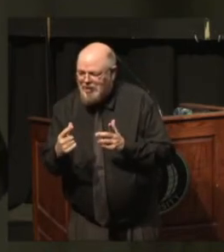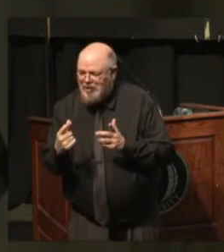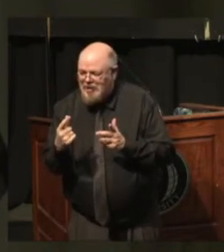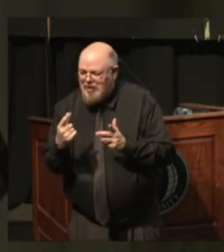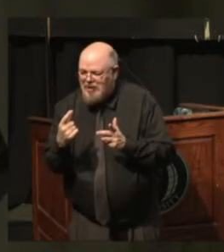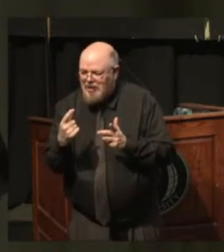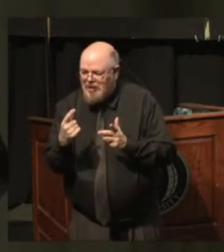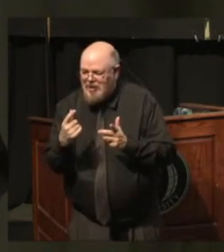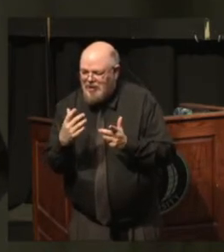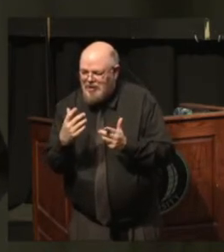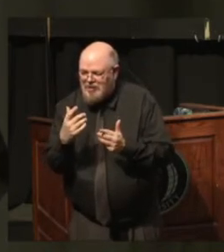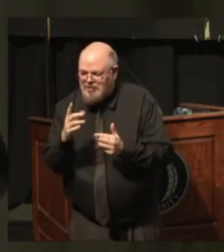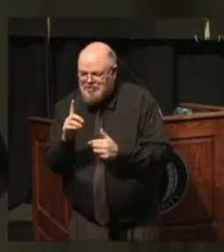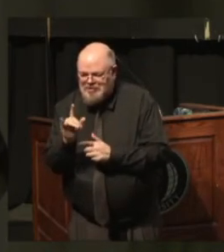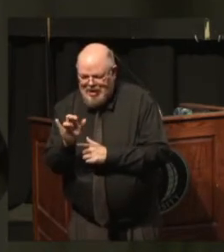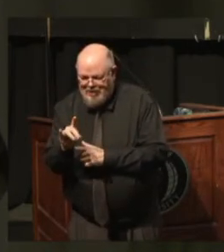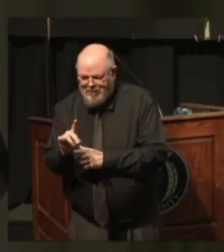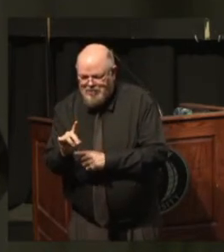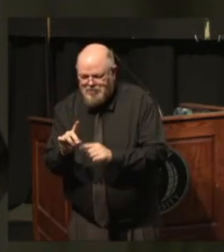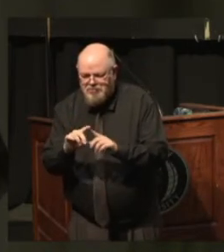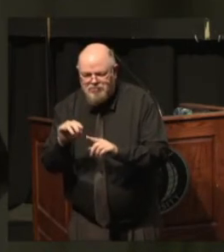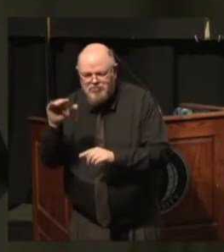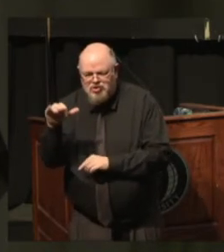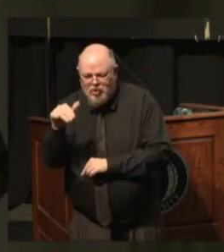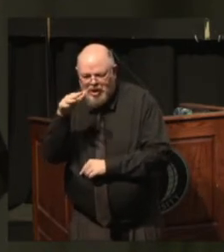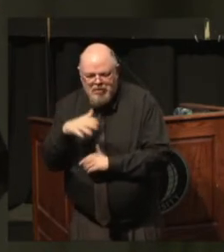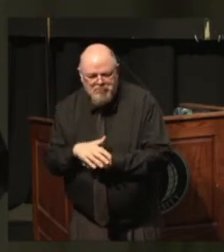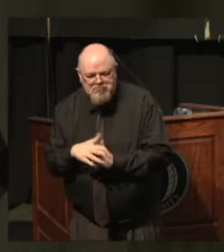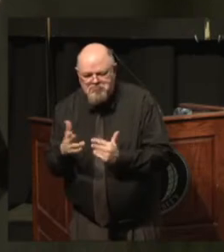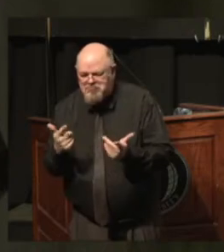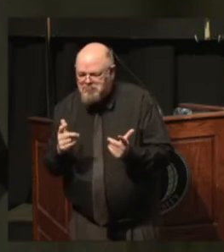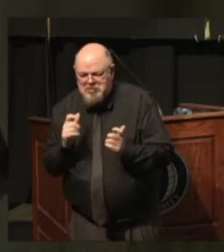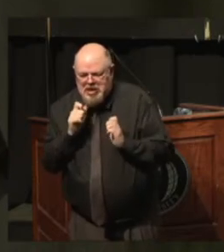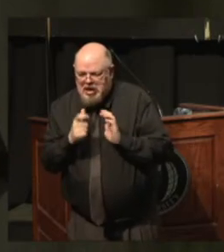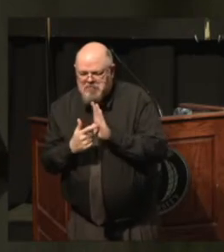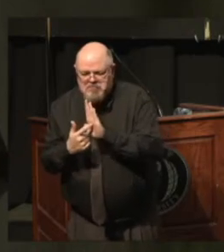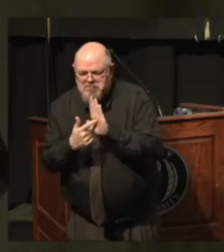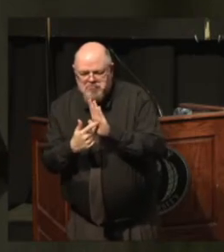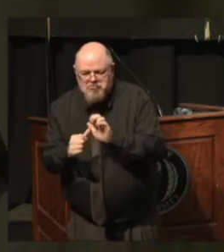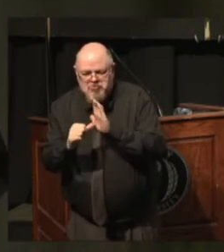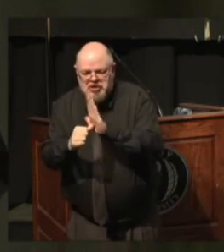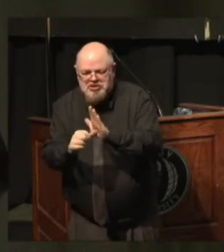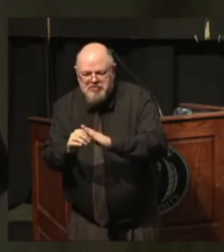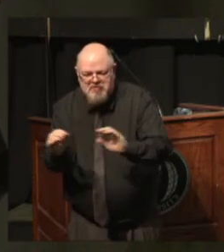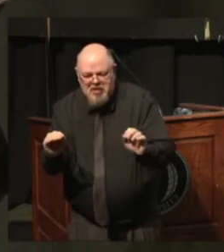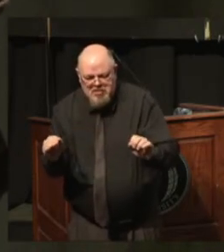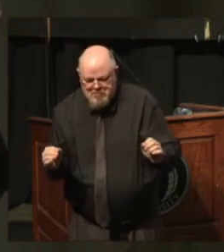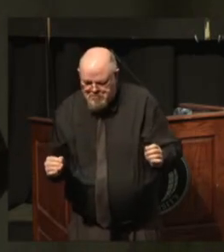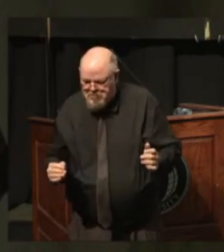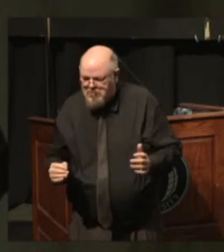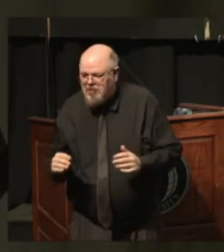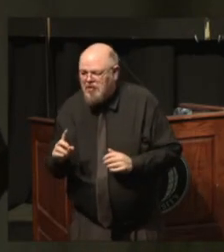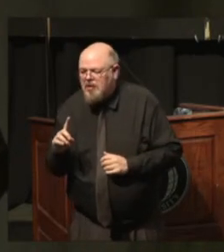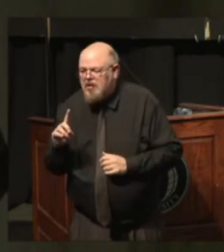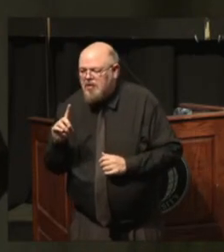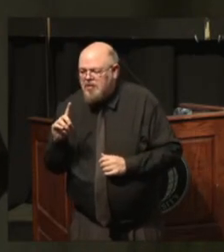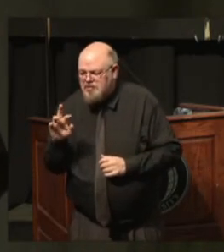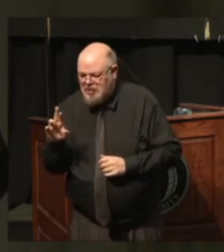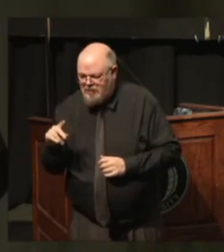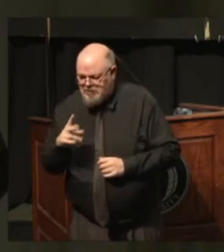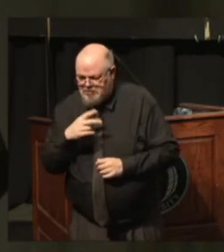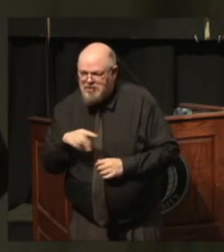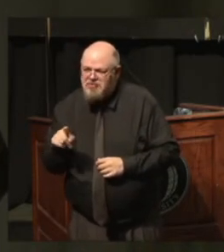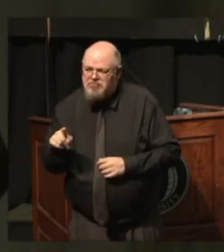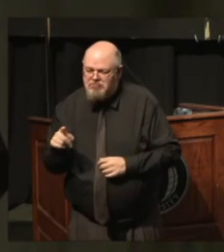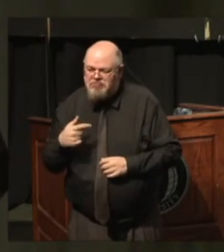So he's saying, why don't you go challenge him? His brothers chastise him. The king says, you're crazy. And David finally says, I can do